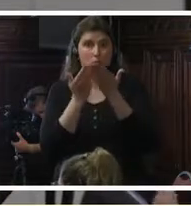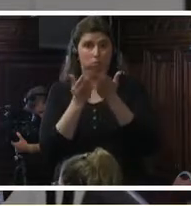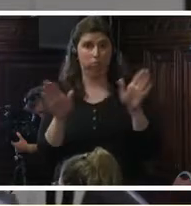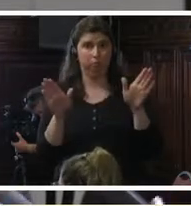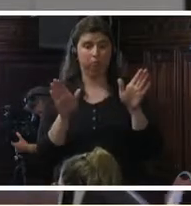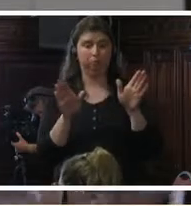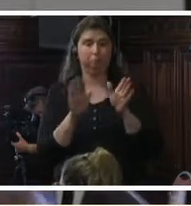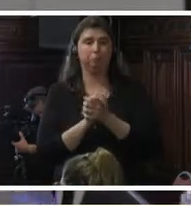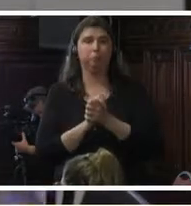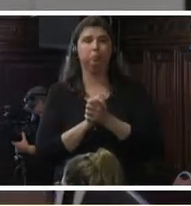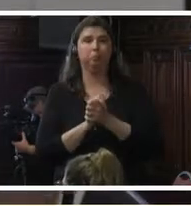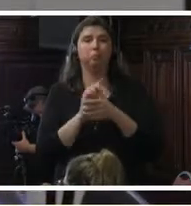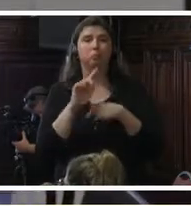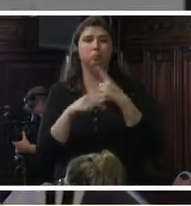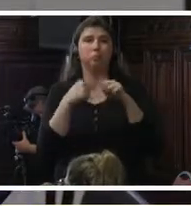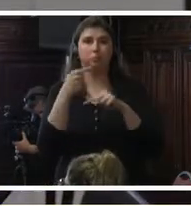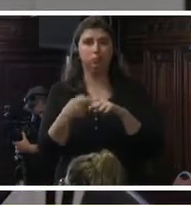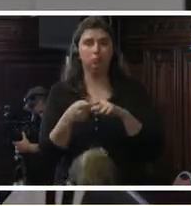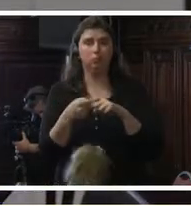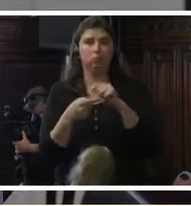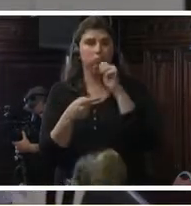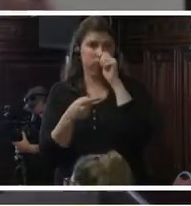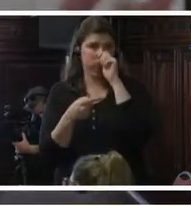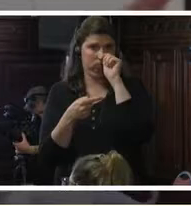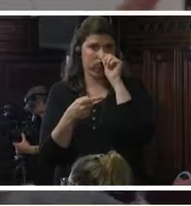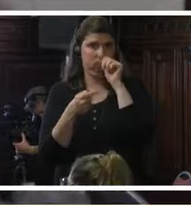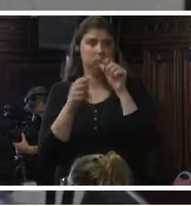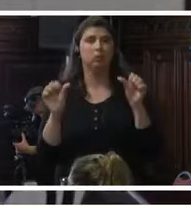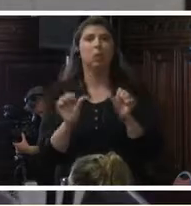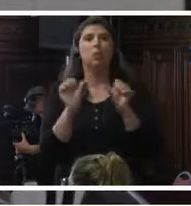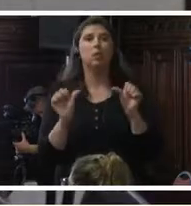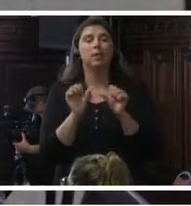And then we will comment or question you,